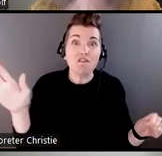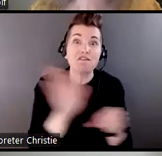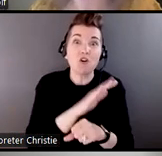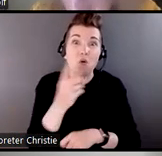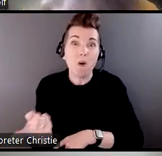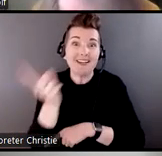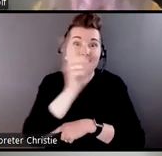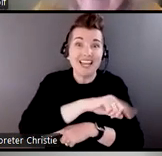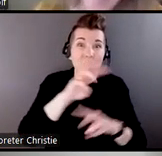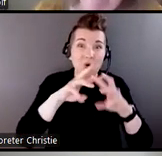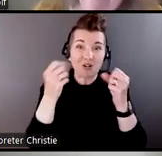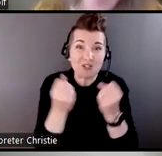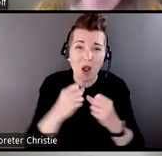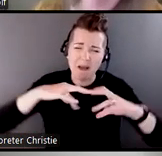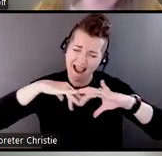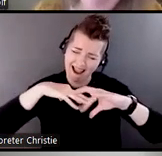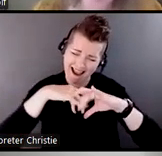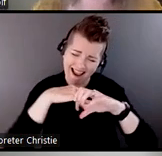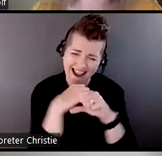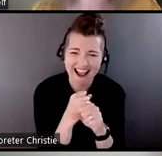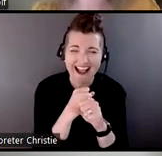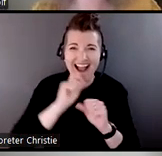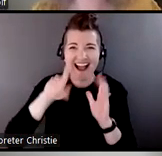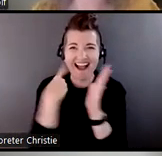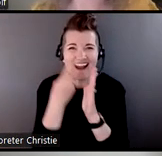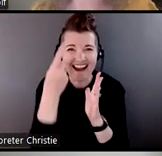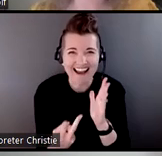half. so thank you so much.